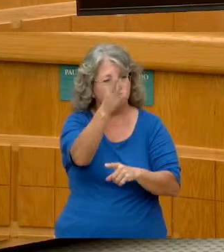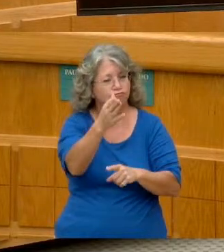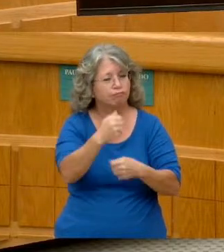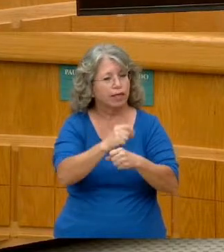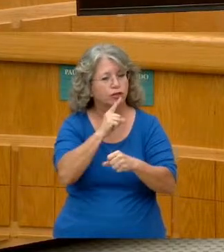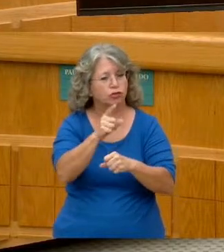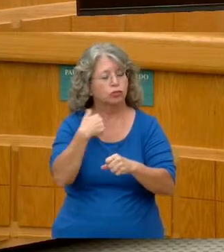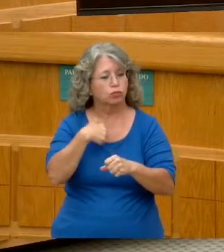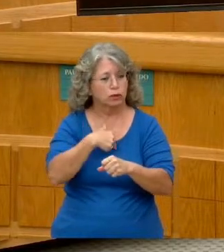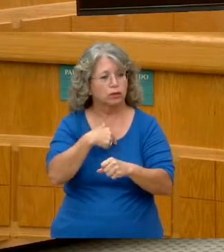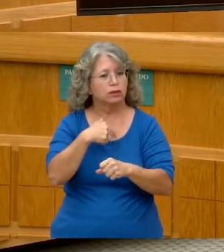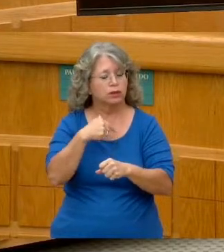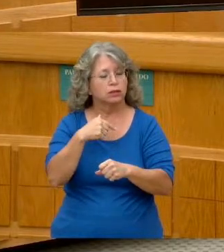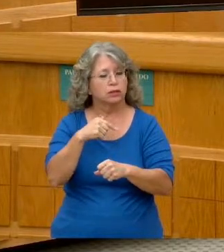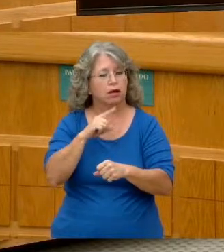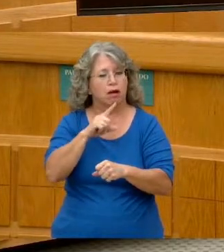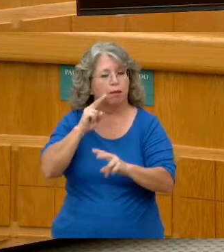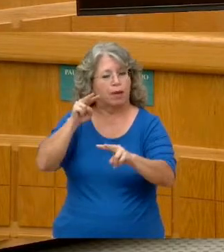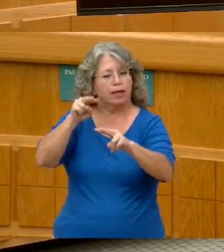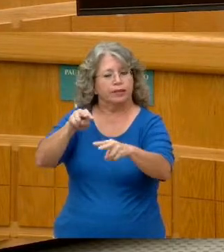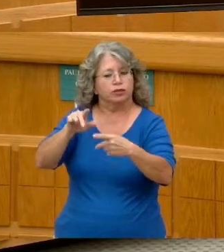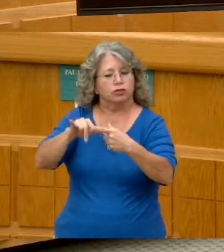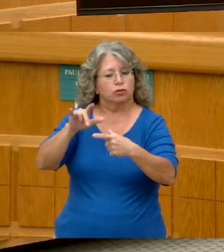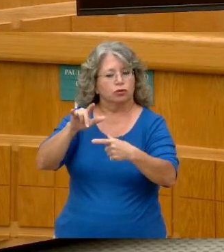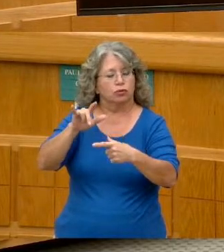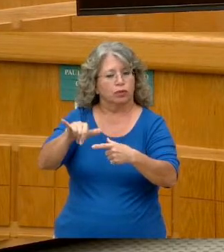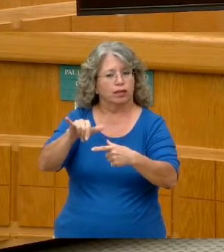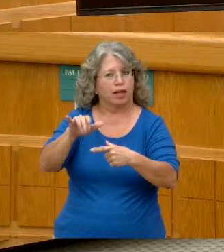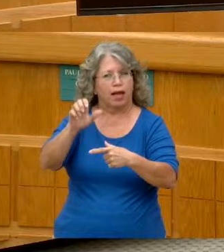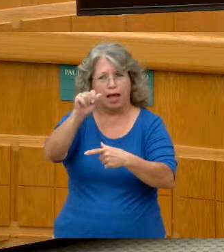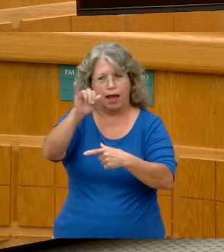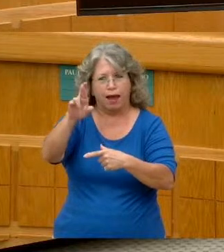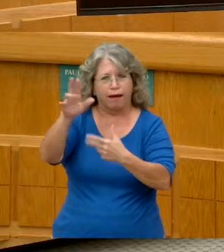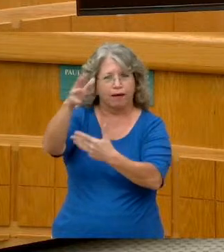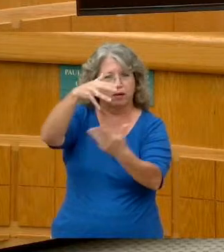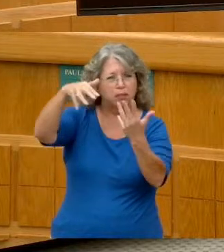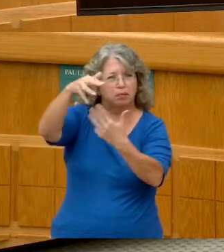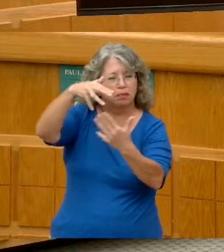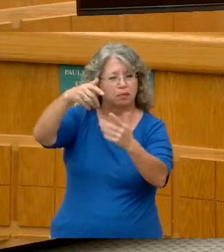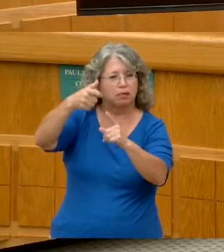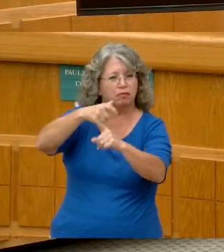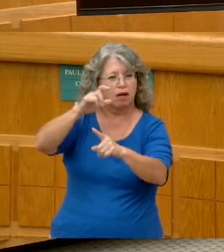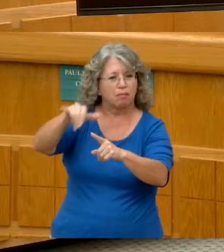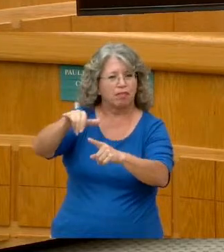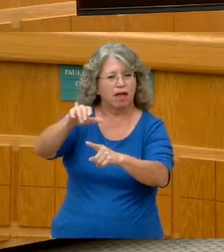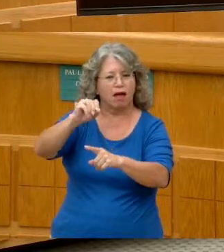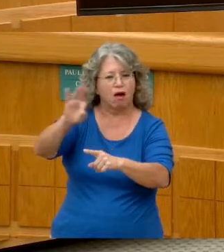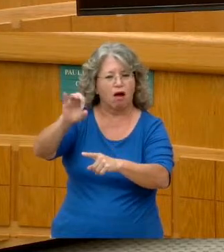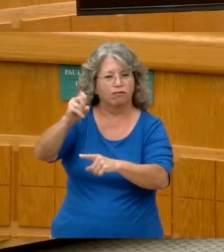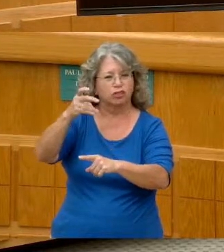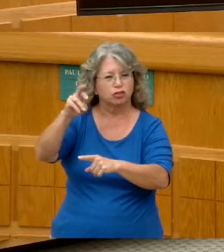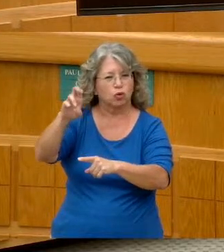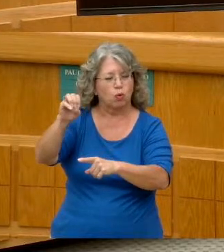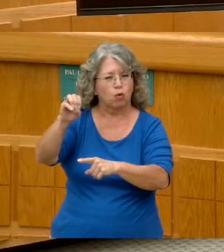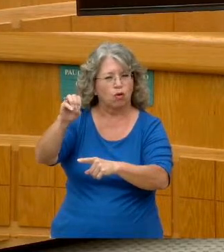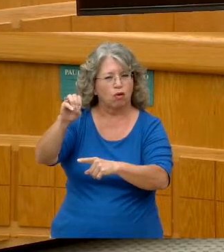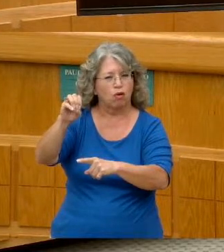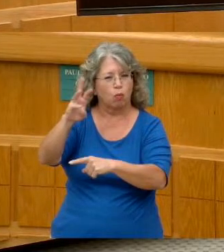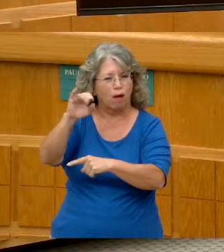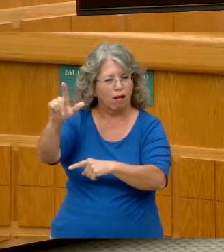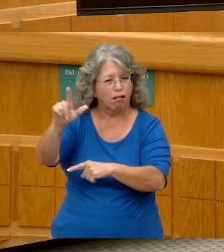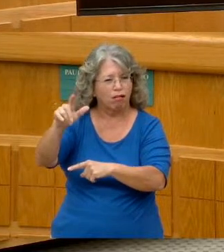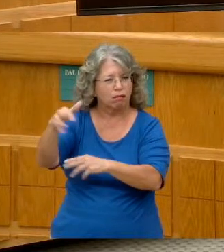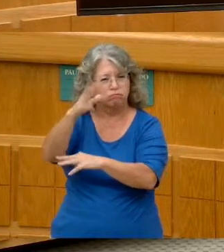it, and we're paying attention also to the offshore well, and we will keep you advised as to any information